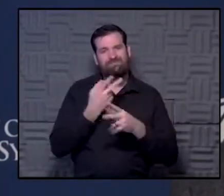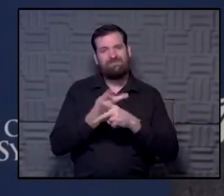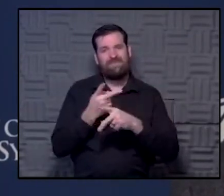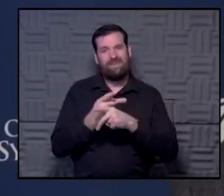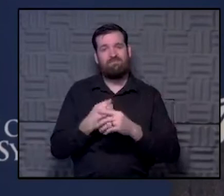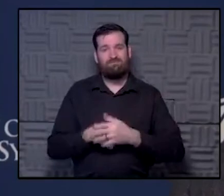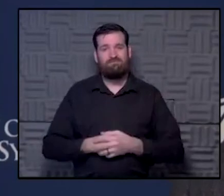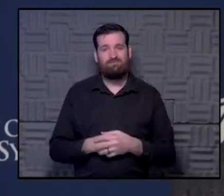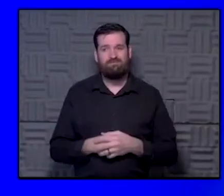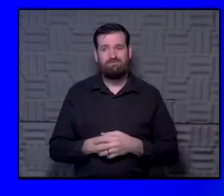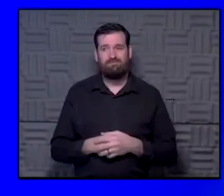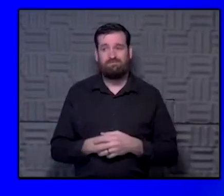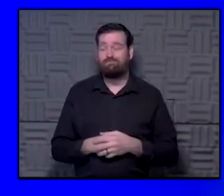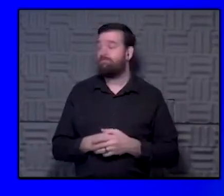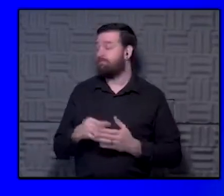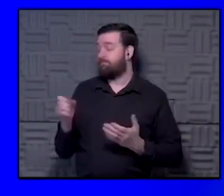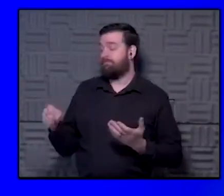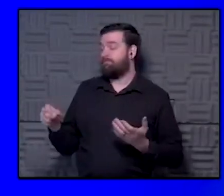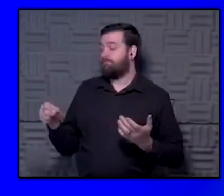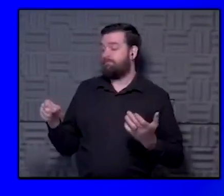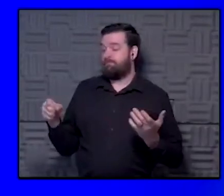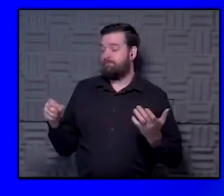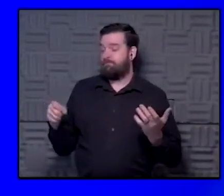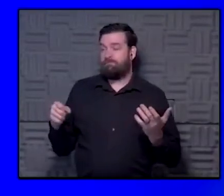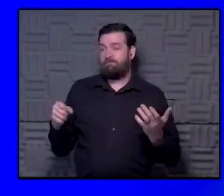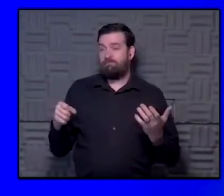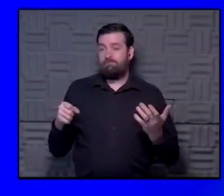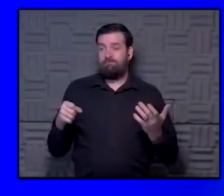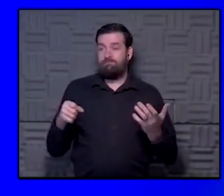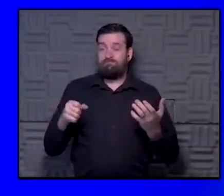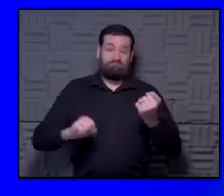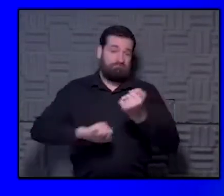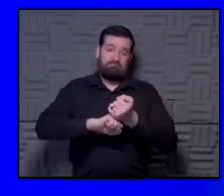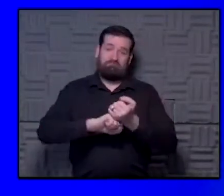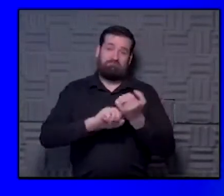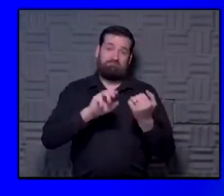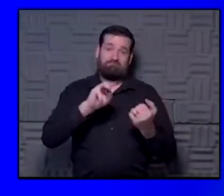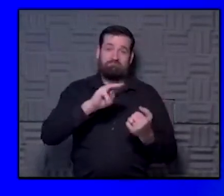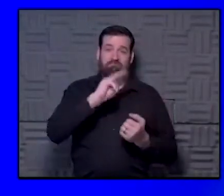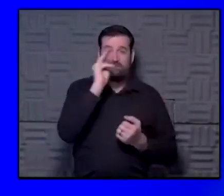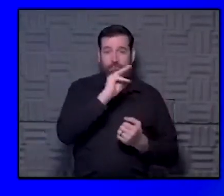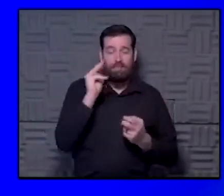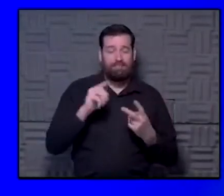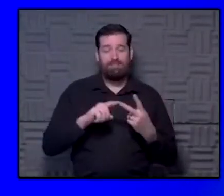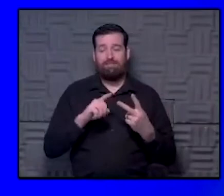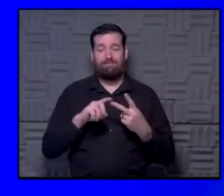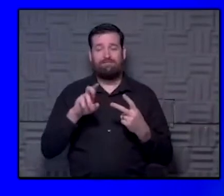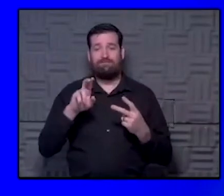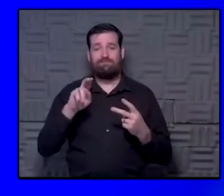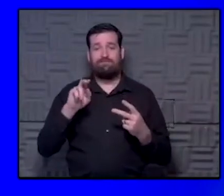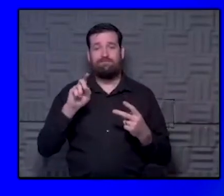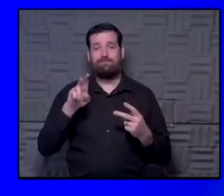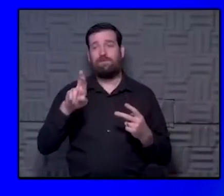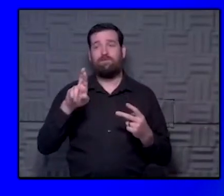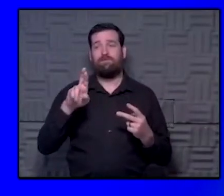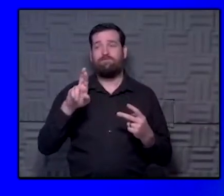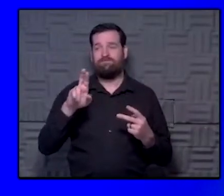there. Yeah, I think I would echo what Michelle said, what Dr. Nawalanic